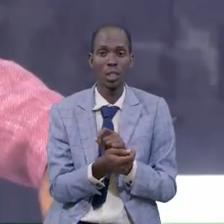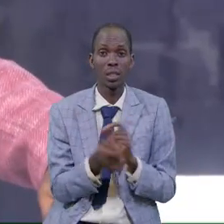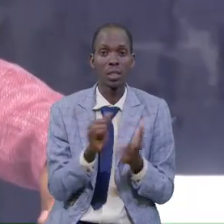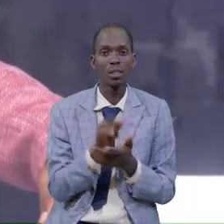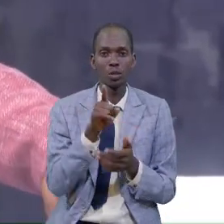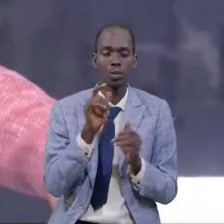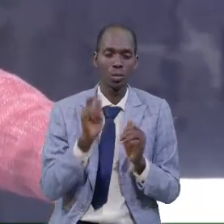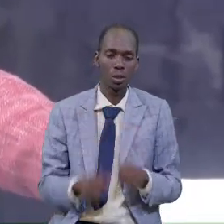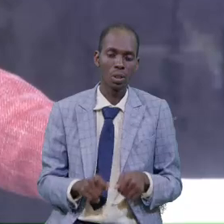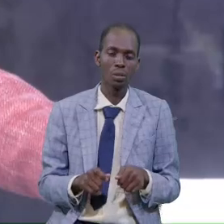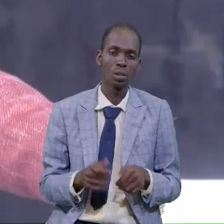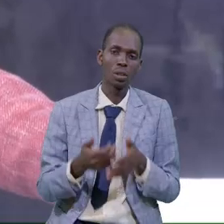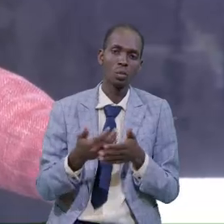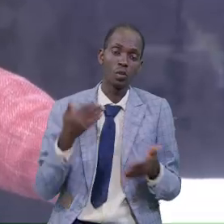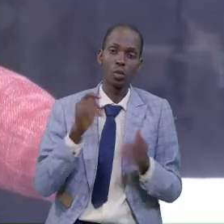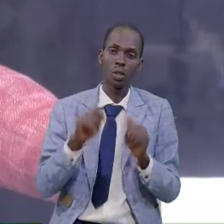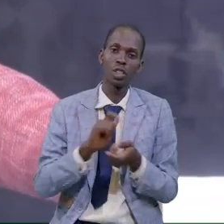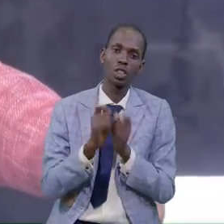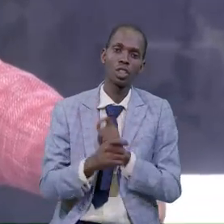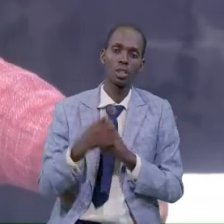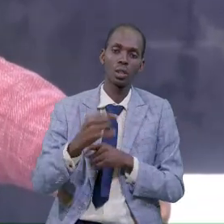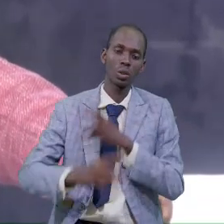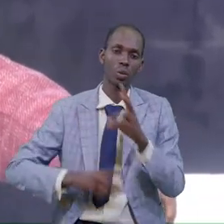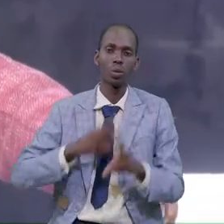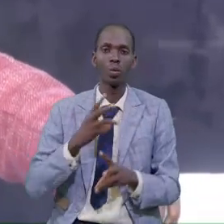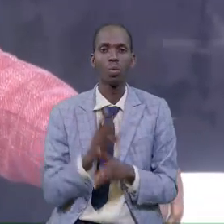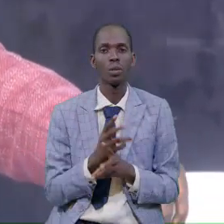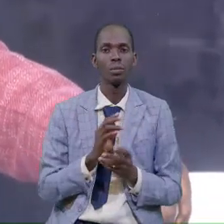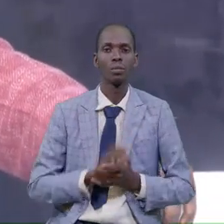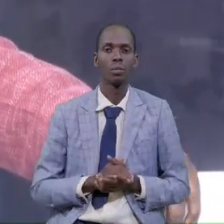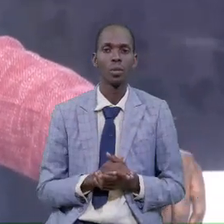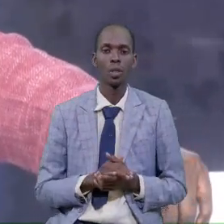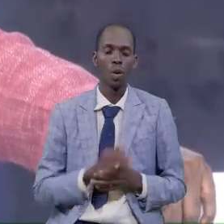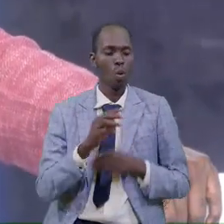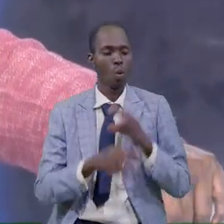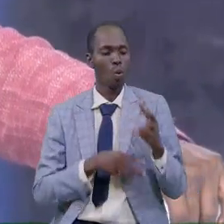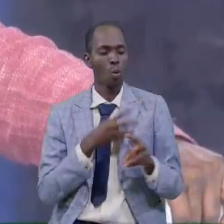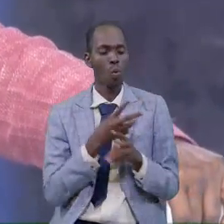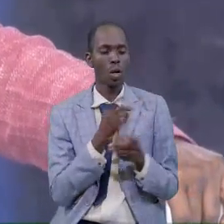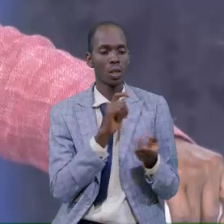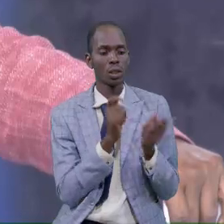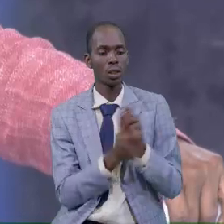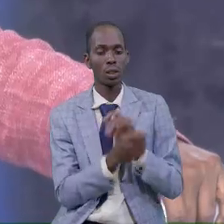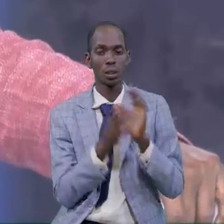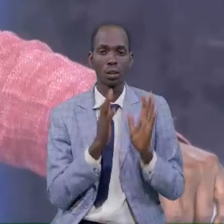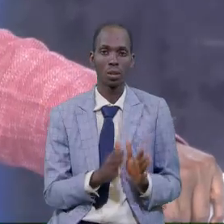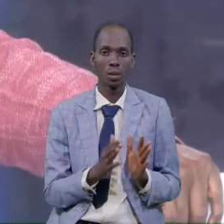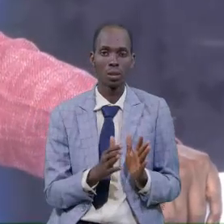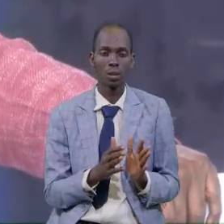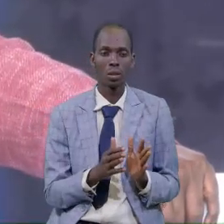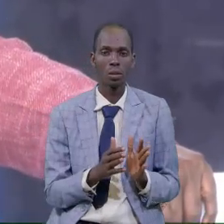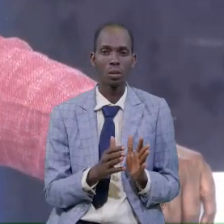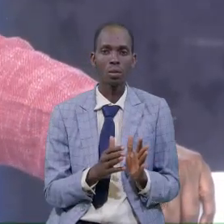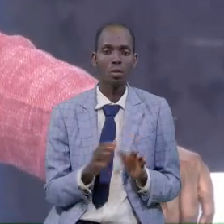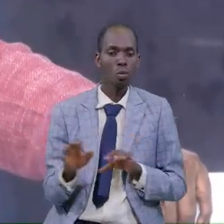rest of the world. World changers do not think about